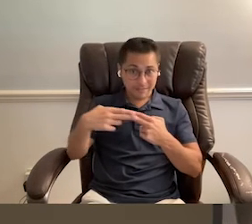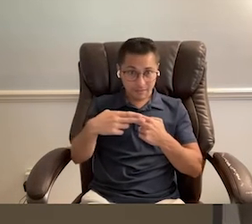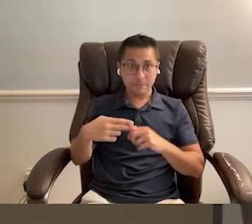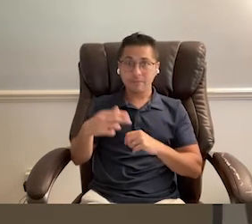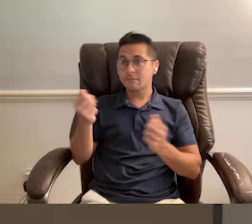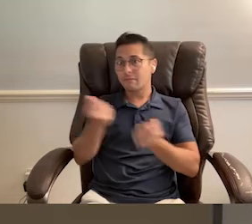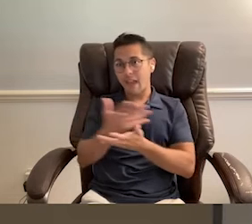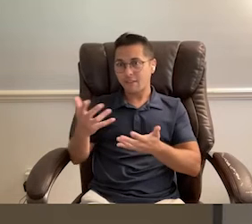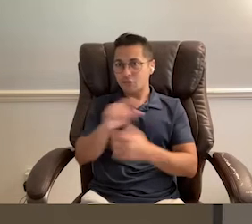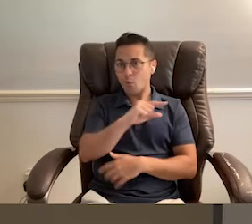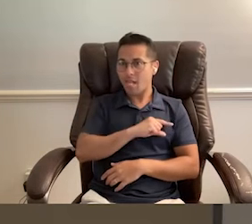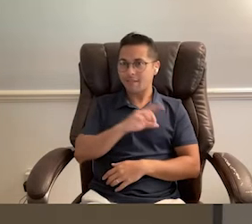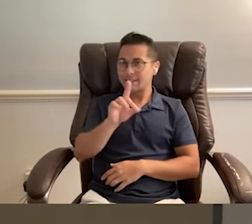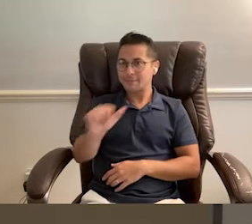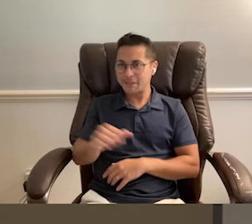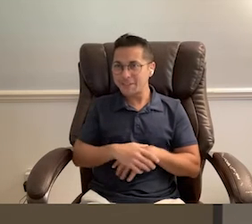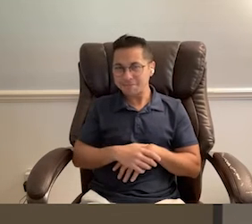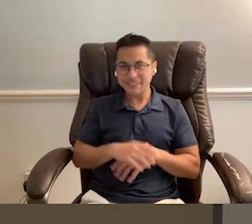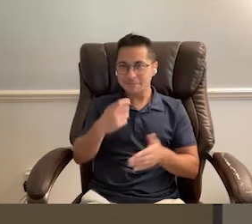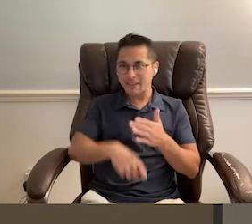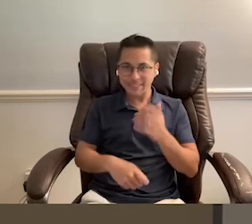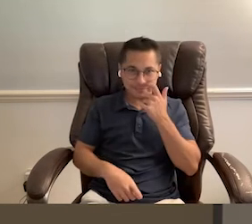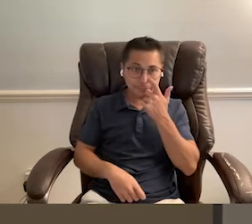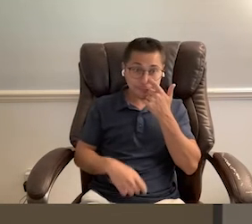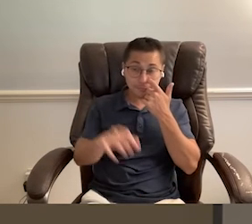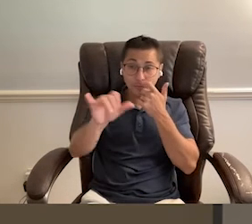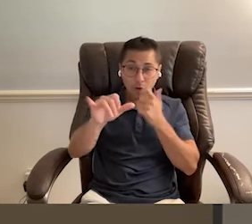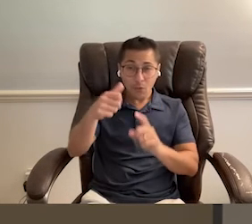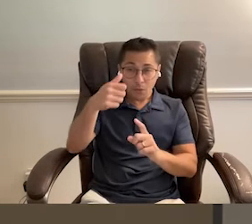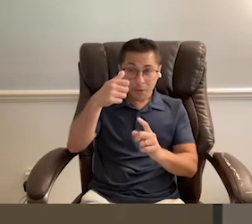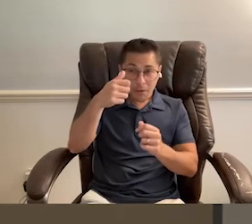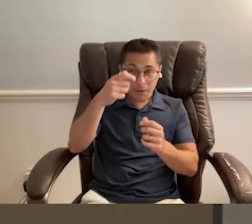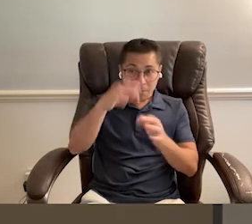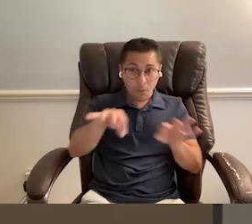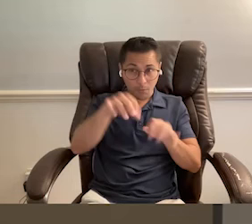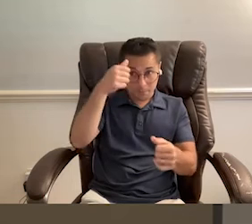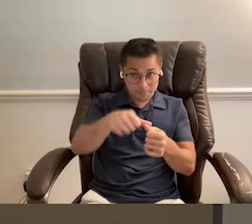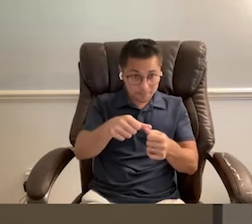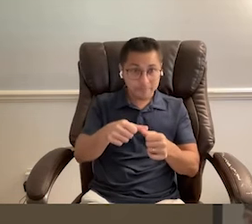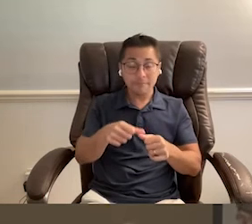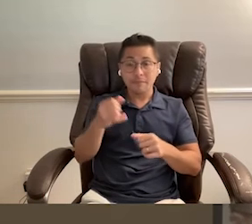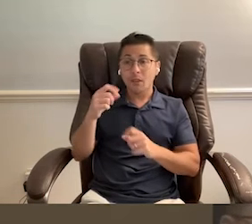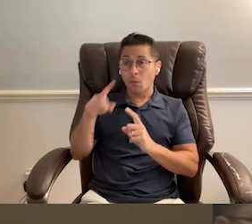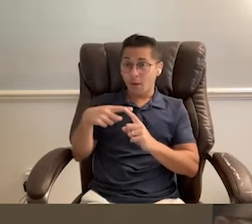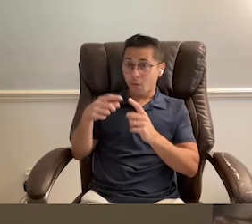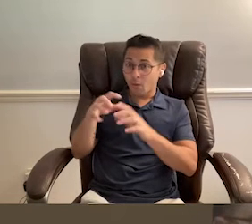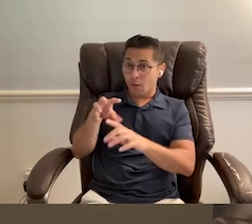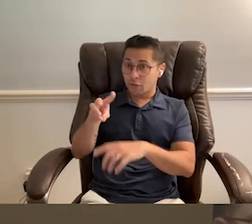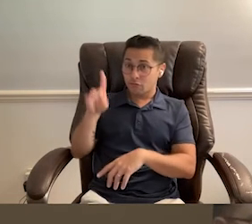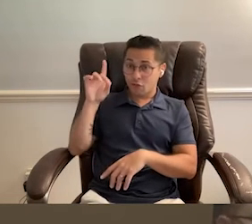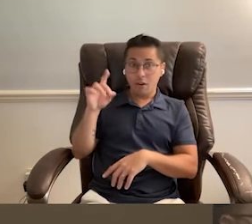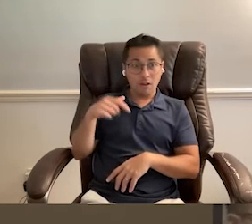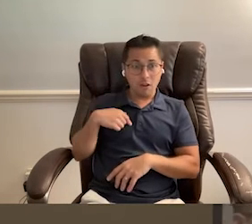disability expense. Also, the important things to know is that when you withdraw, you get to choose how you want that money to come